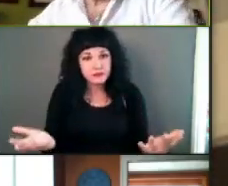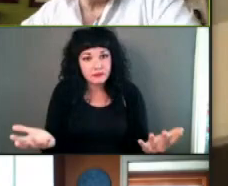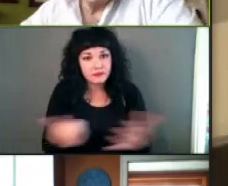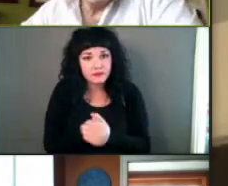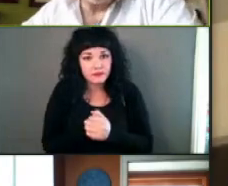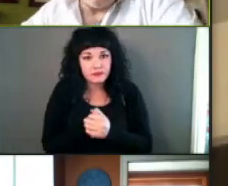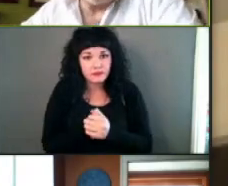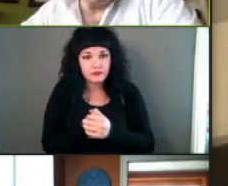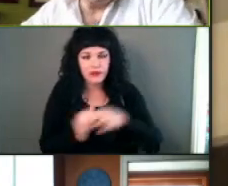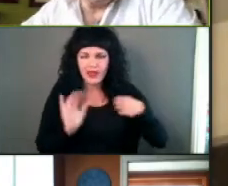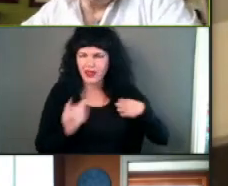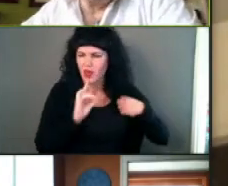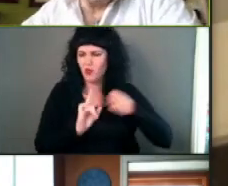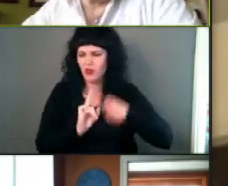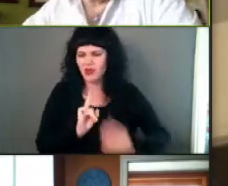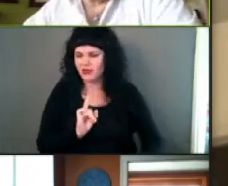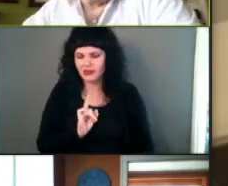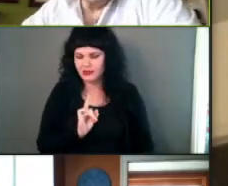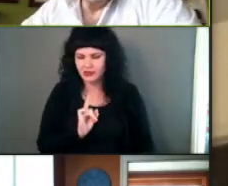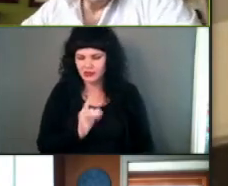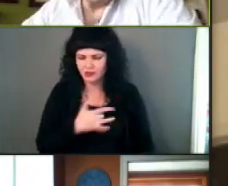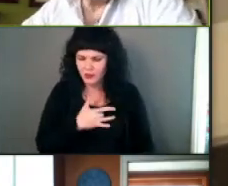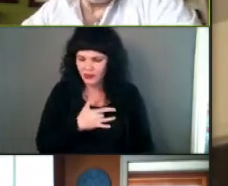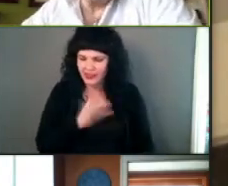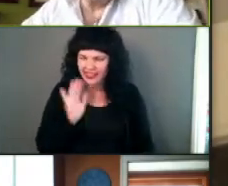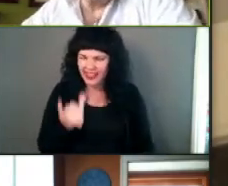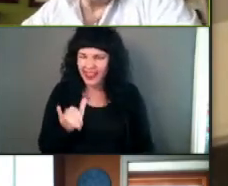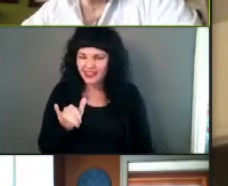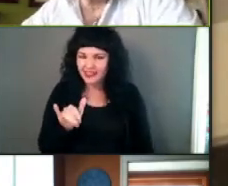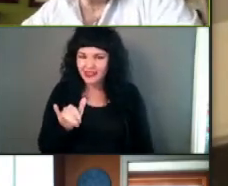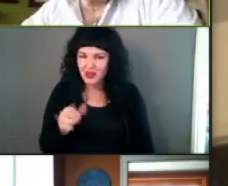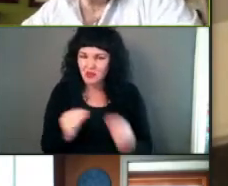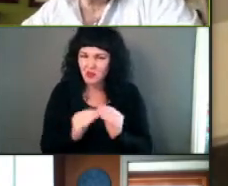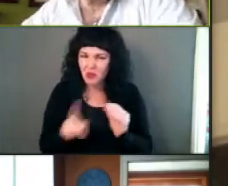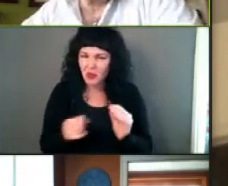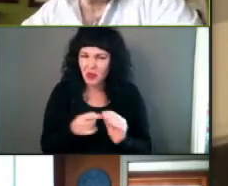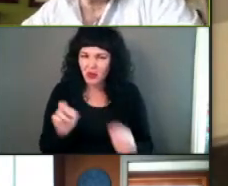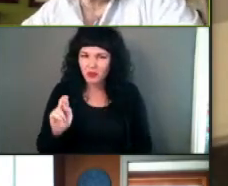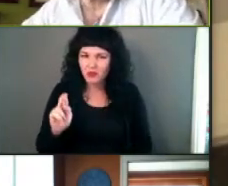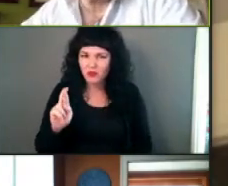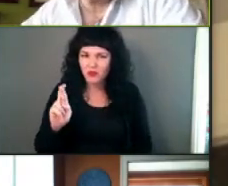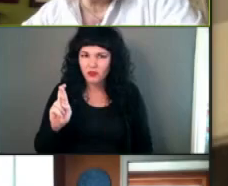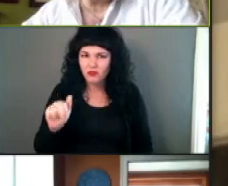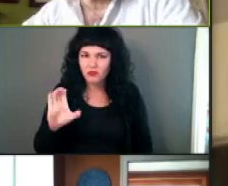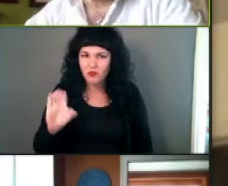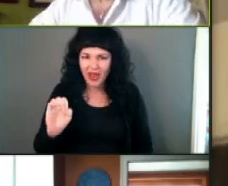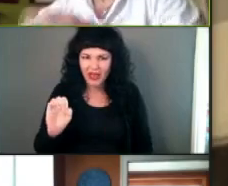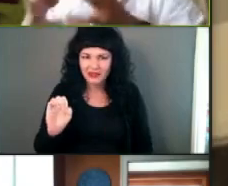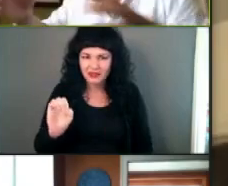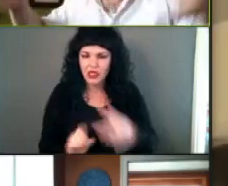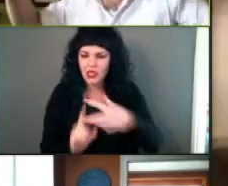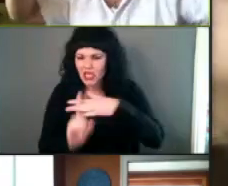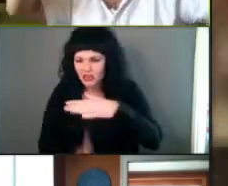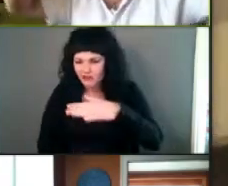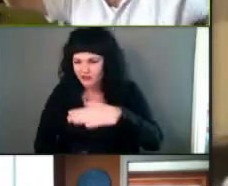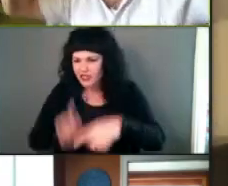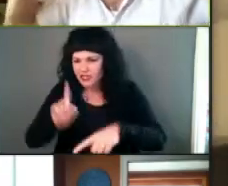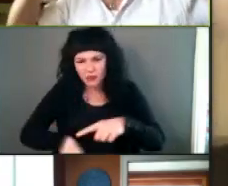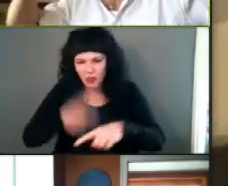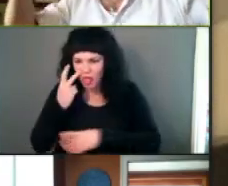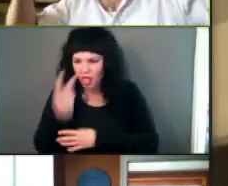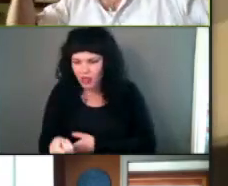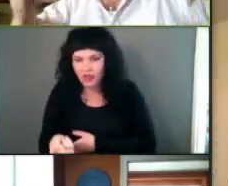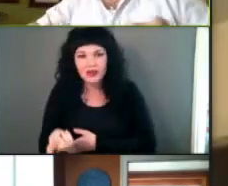And that is an invisible kind of institutionalization of taking away children, maybe not